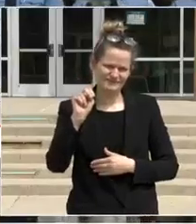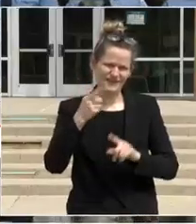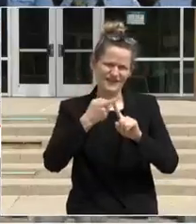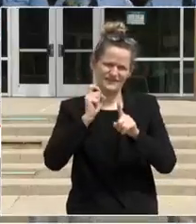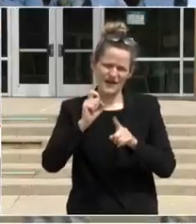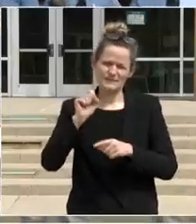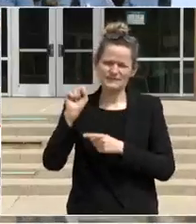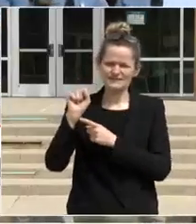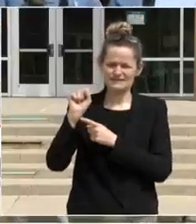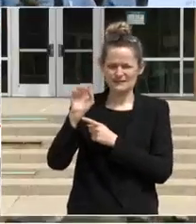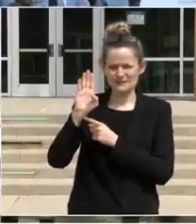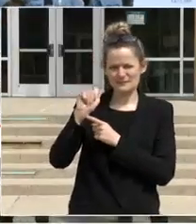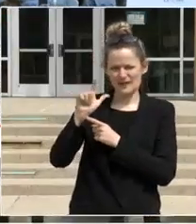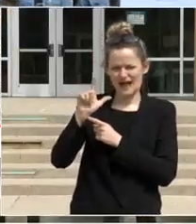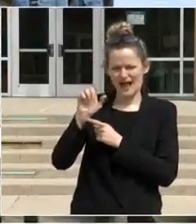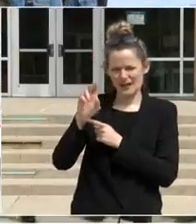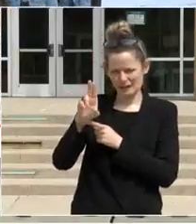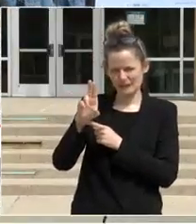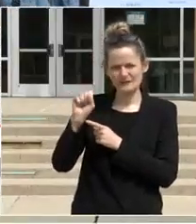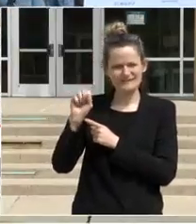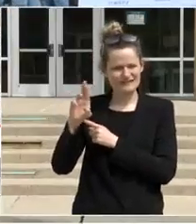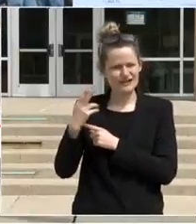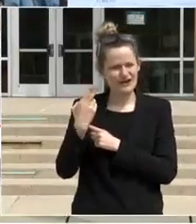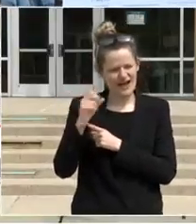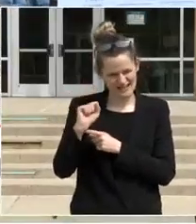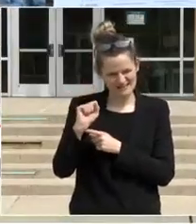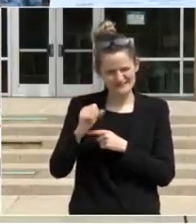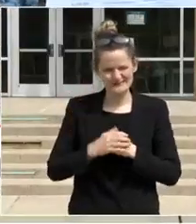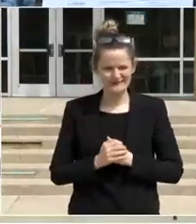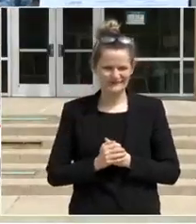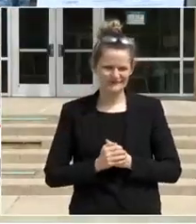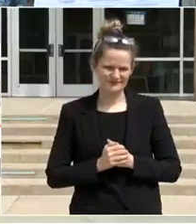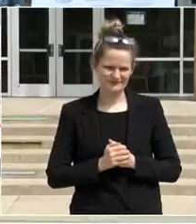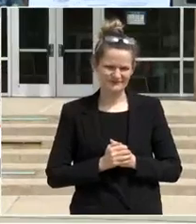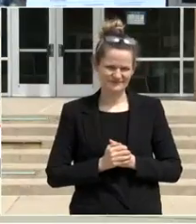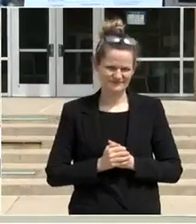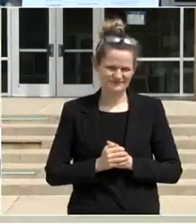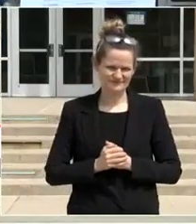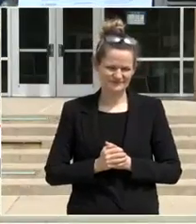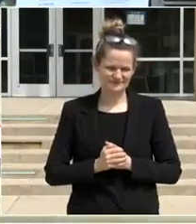Ballou last year, and thank you, Mr. Jackson, for coming out, sir.